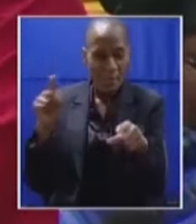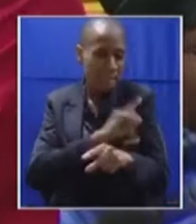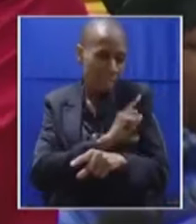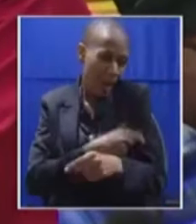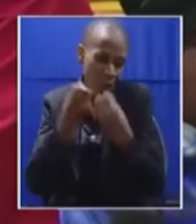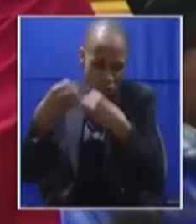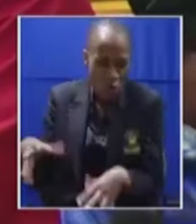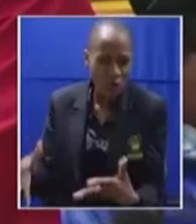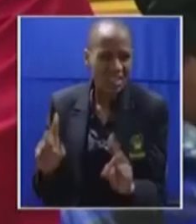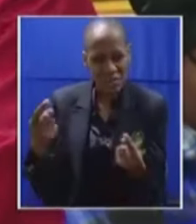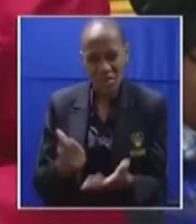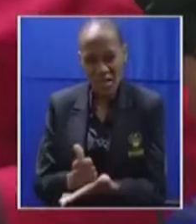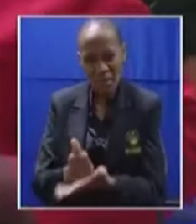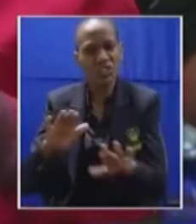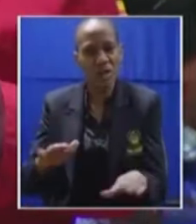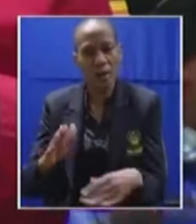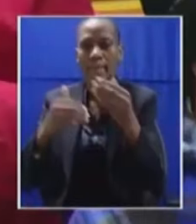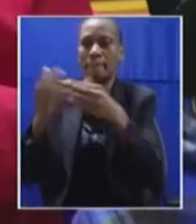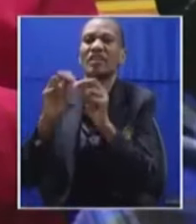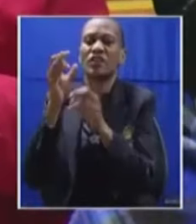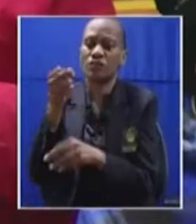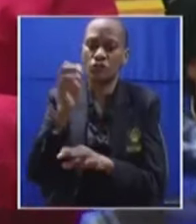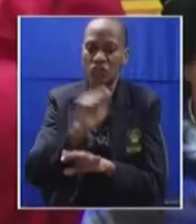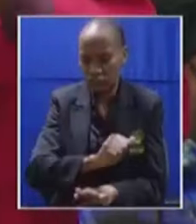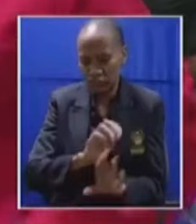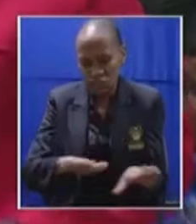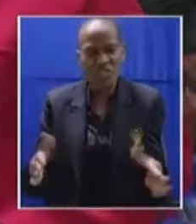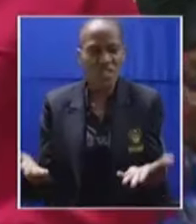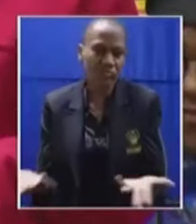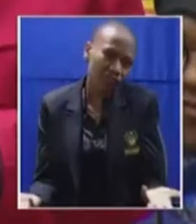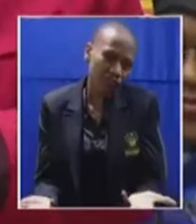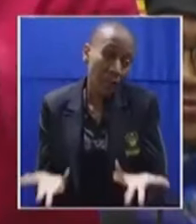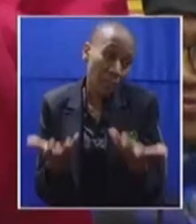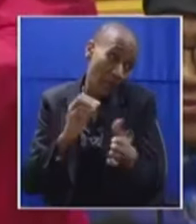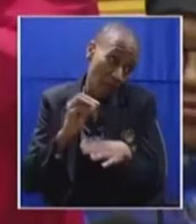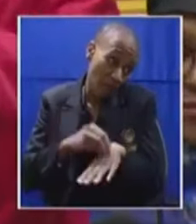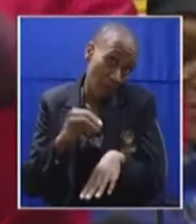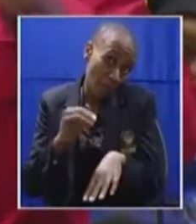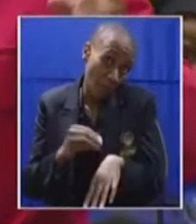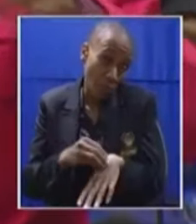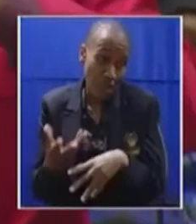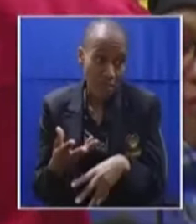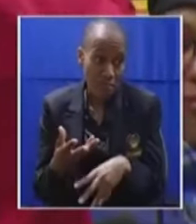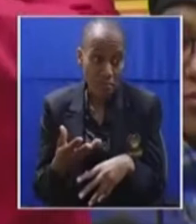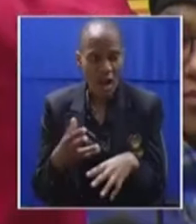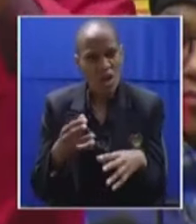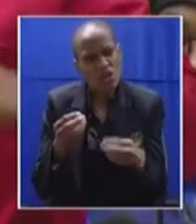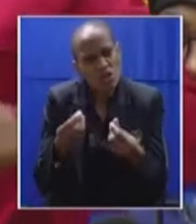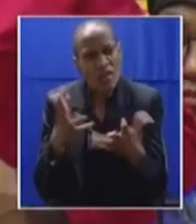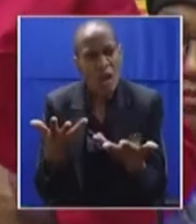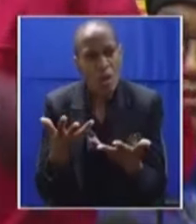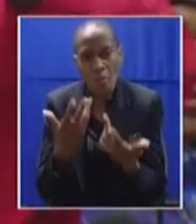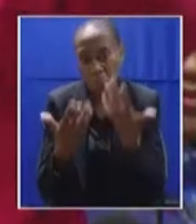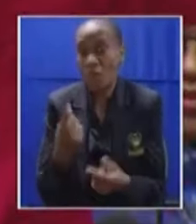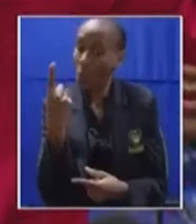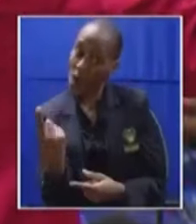to prepare a future for this youth. So why don't we diagnose the problem properly? Because it's not one or two students that are stabbing each other.